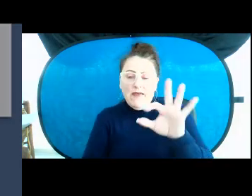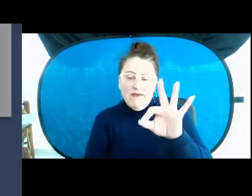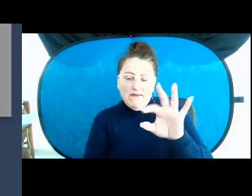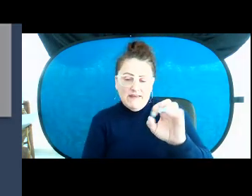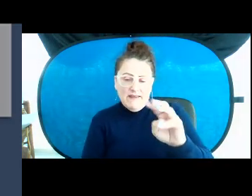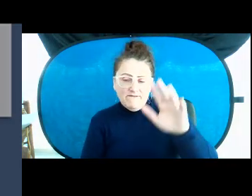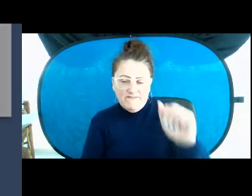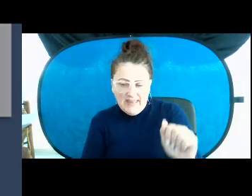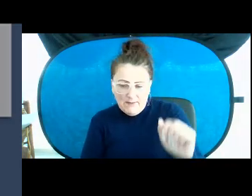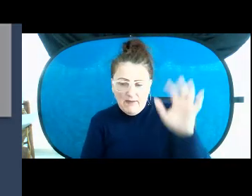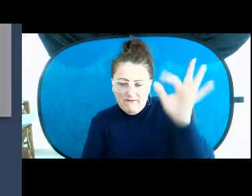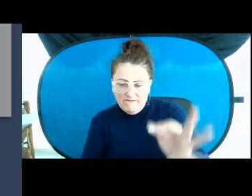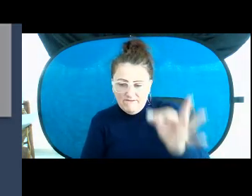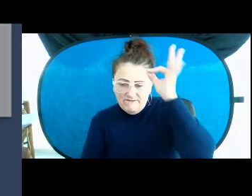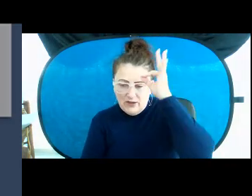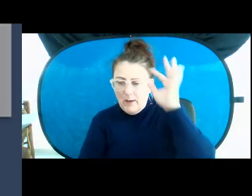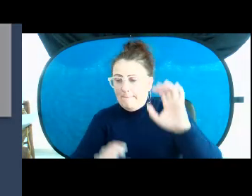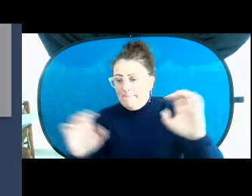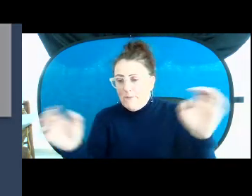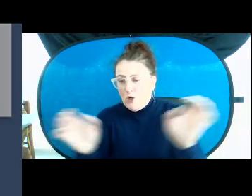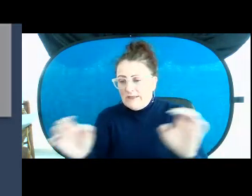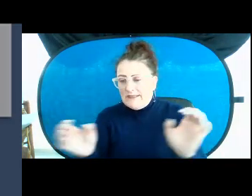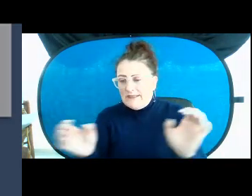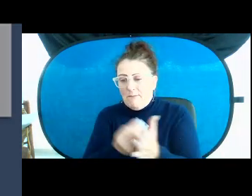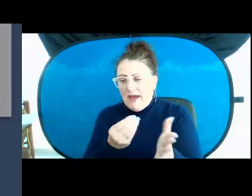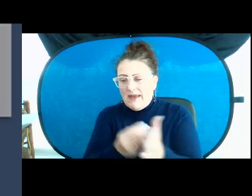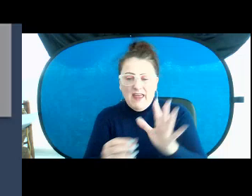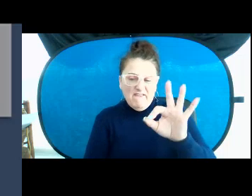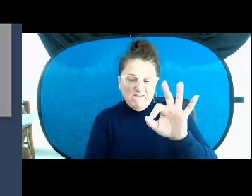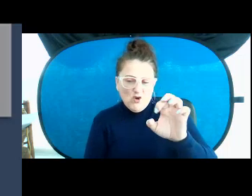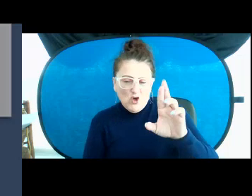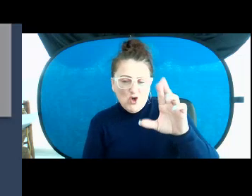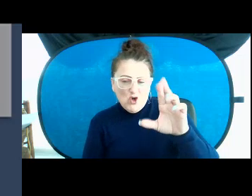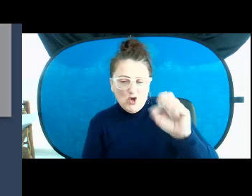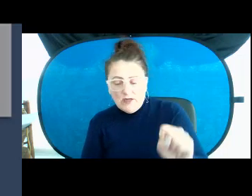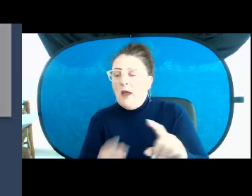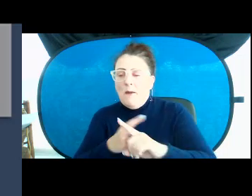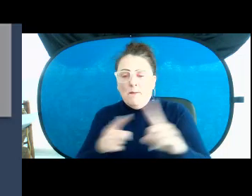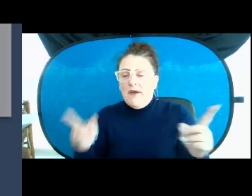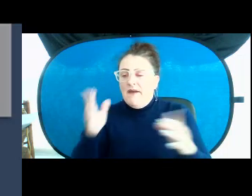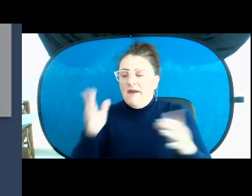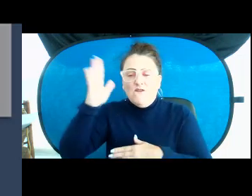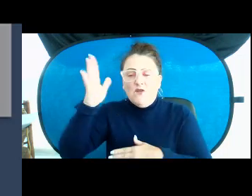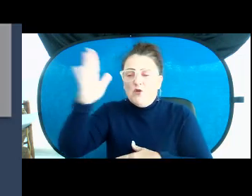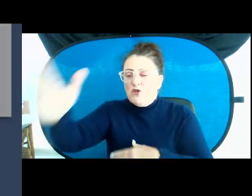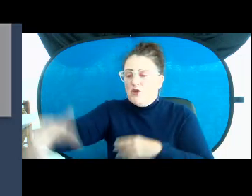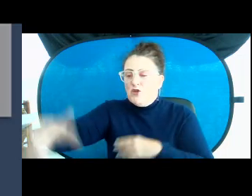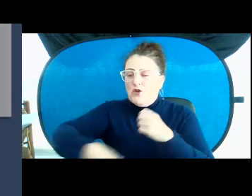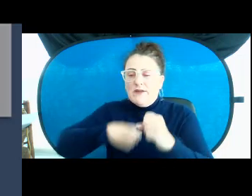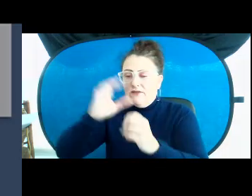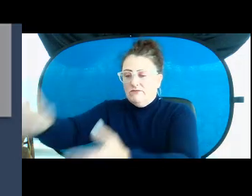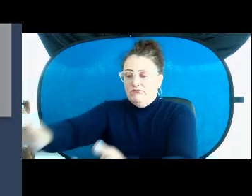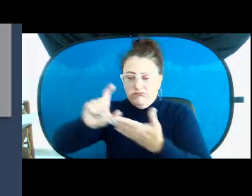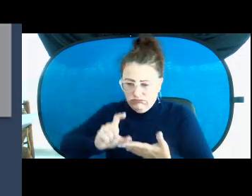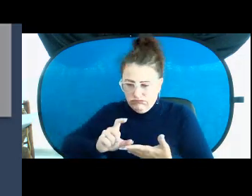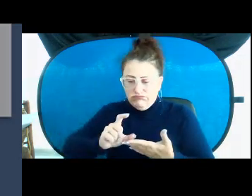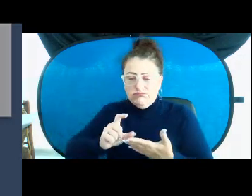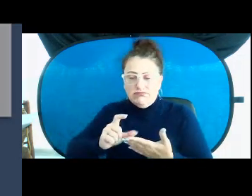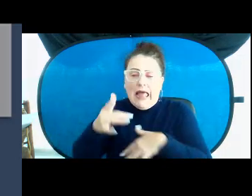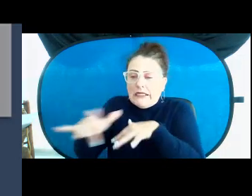and federal emergency relief funds, but those grants and reimbursements come in future years depending on eligibility of improvements